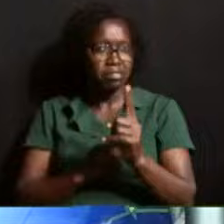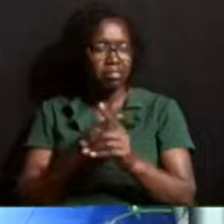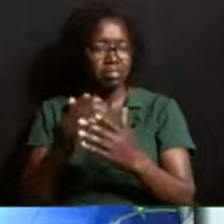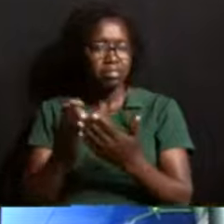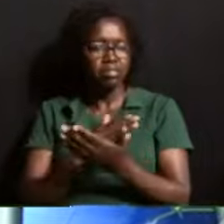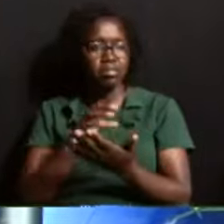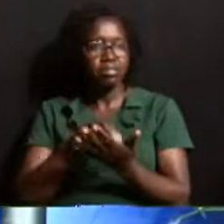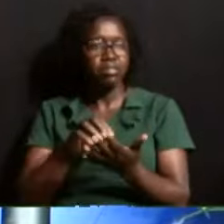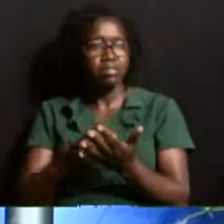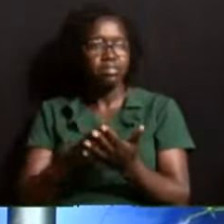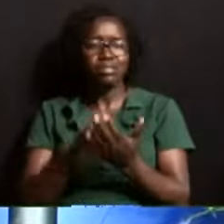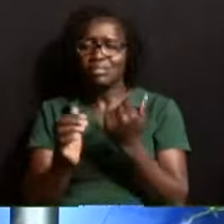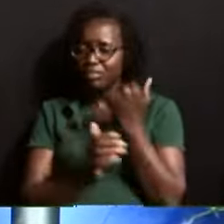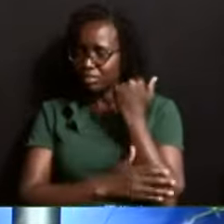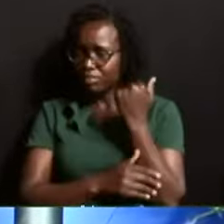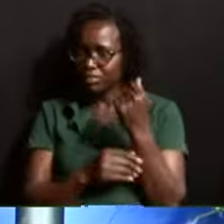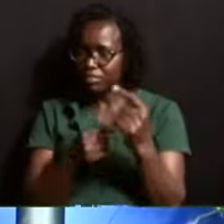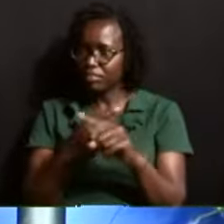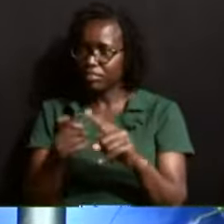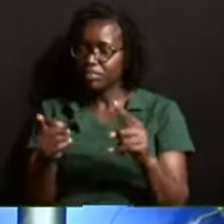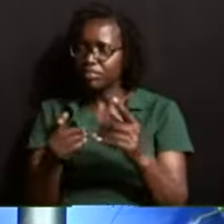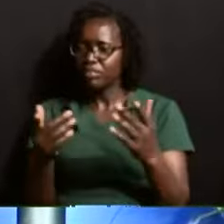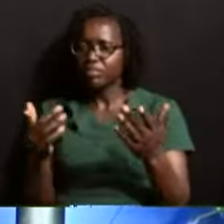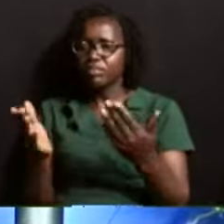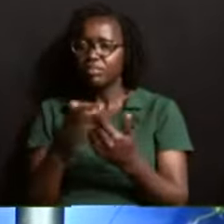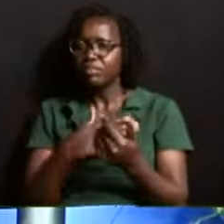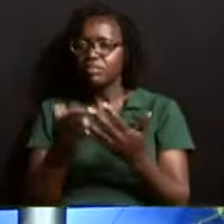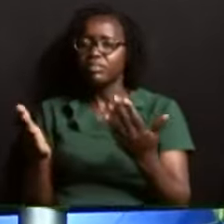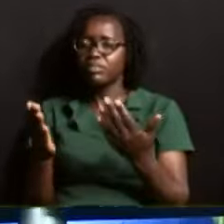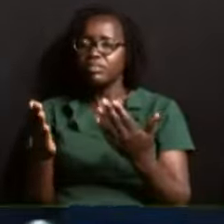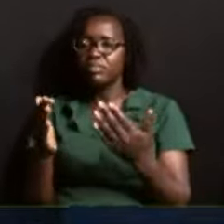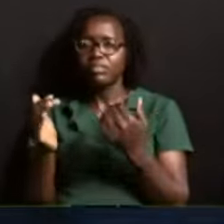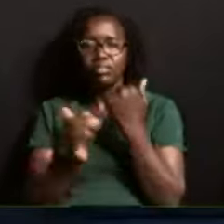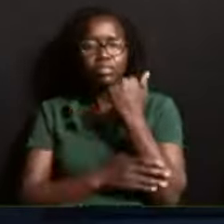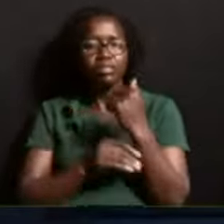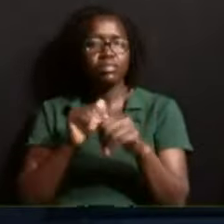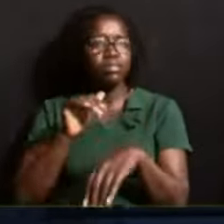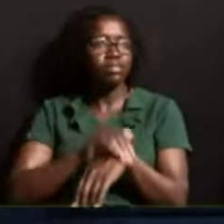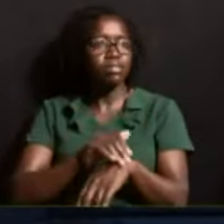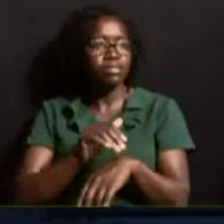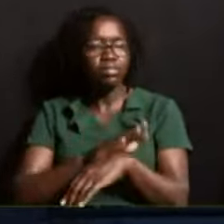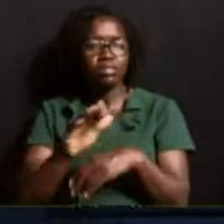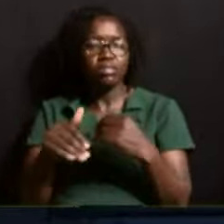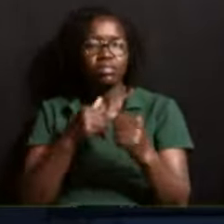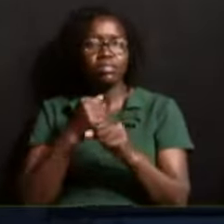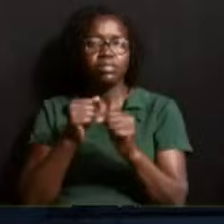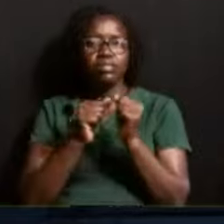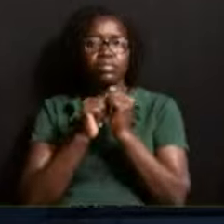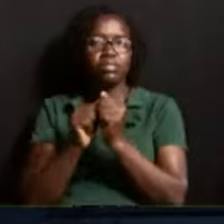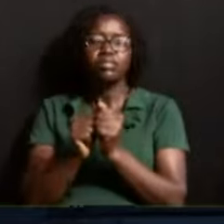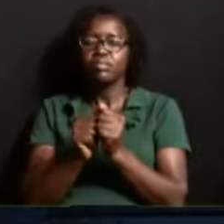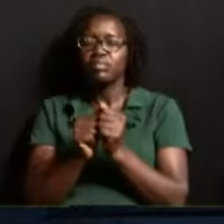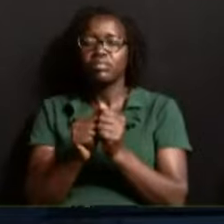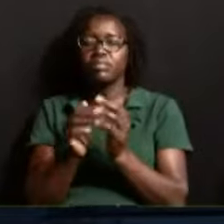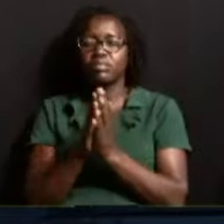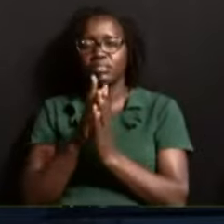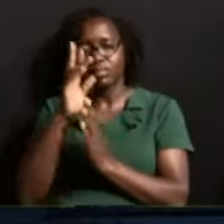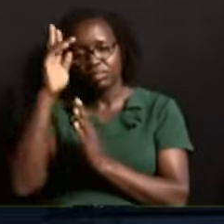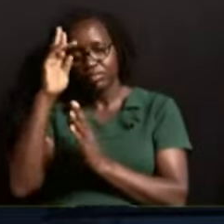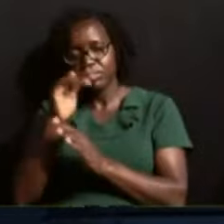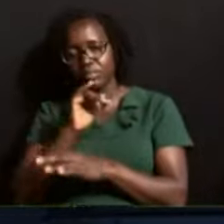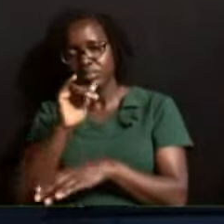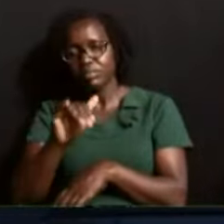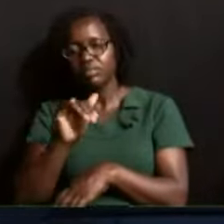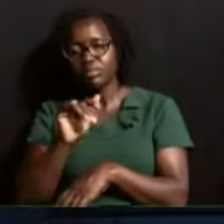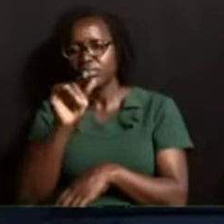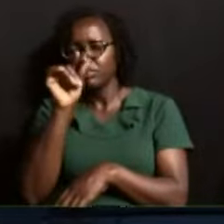that are going to be bad. But whether bad or good, all of them work together for good. And the reason is that in